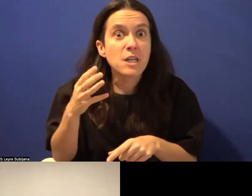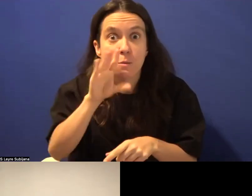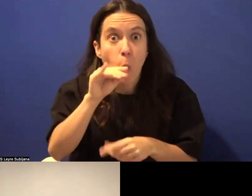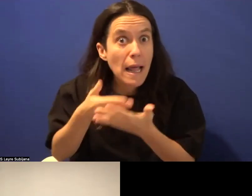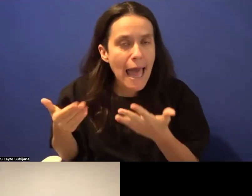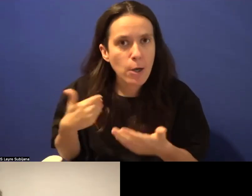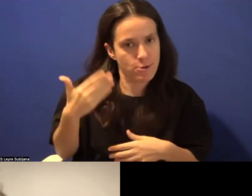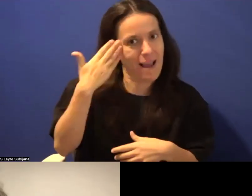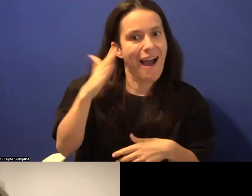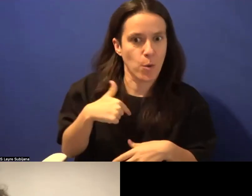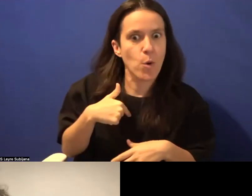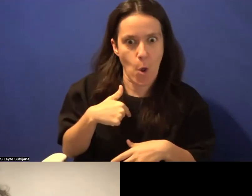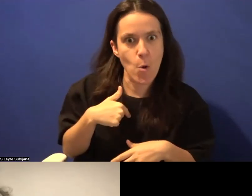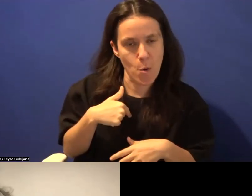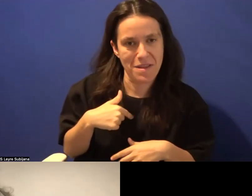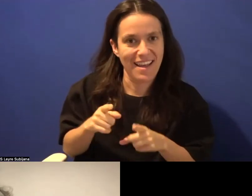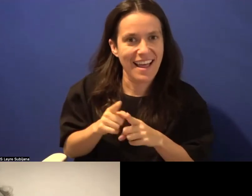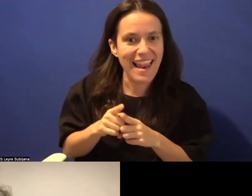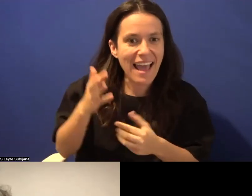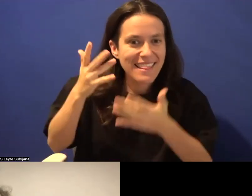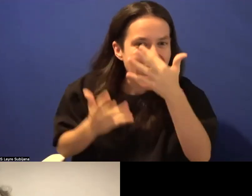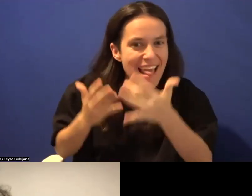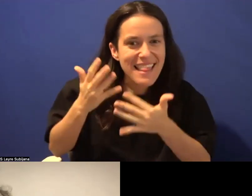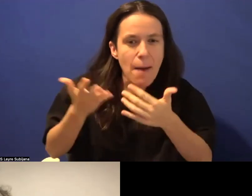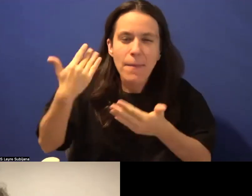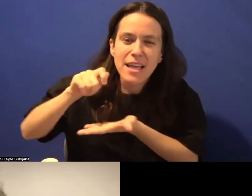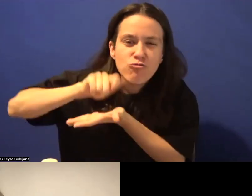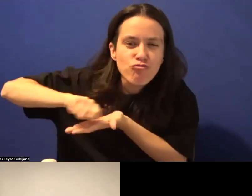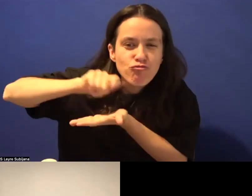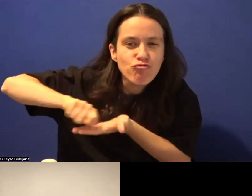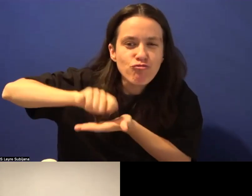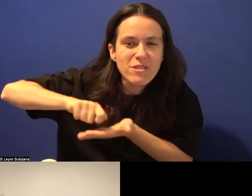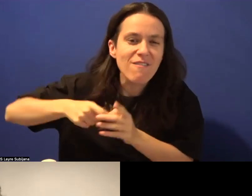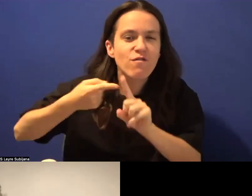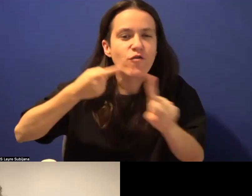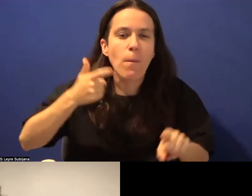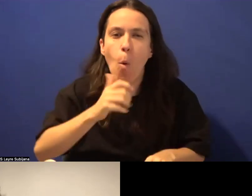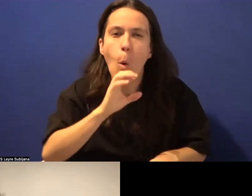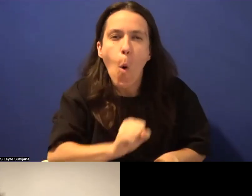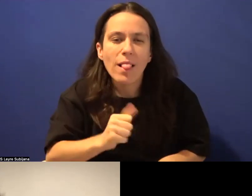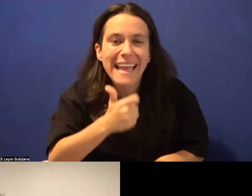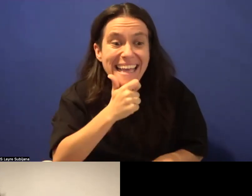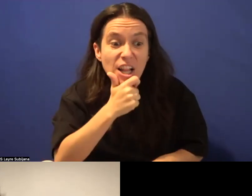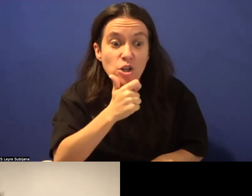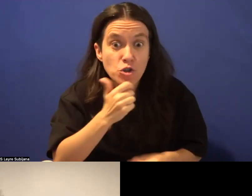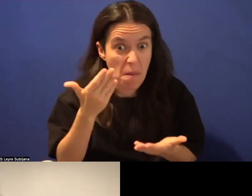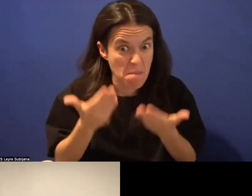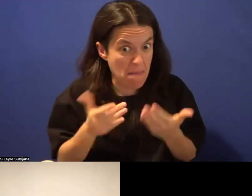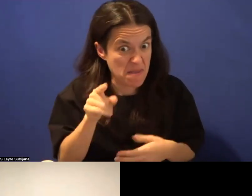example, data would be written, but from Old English, for example, do